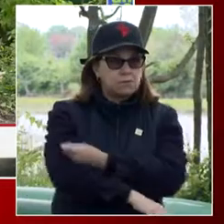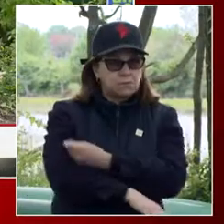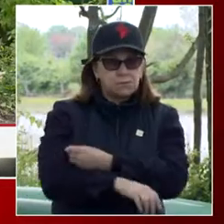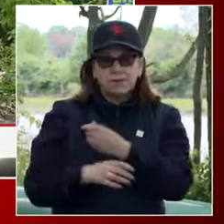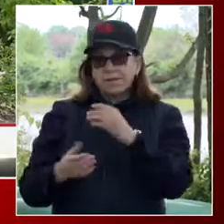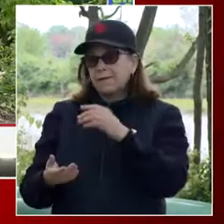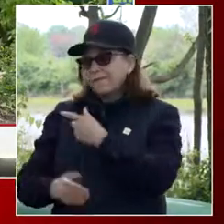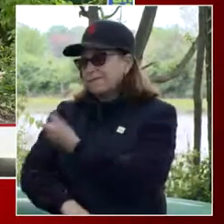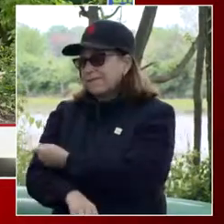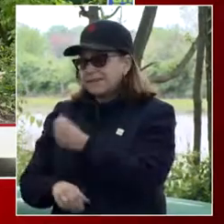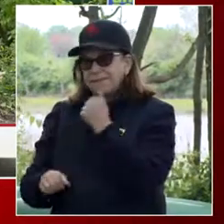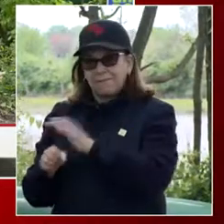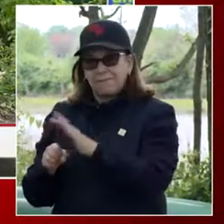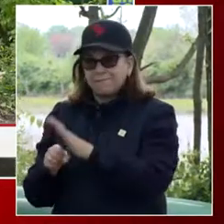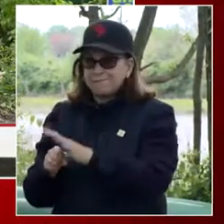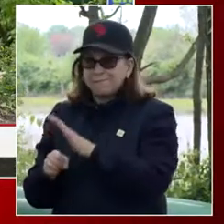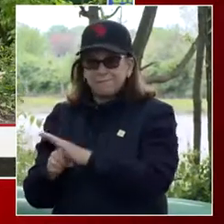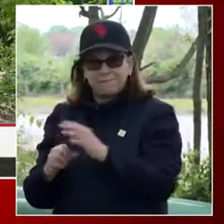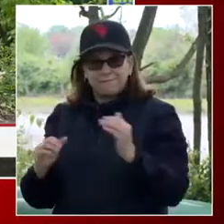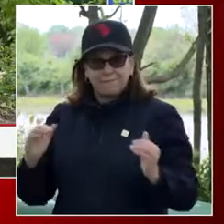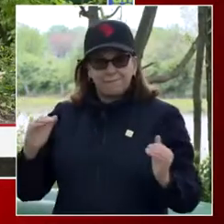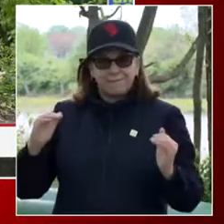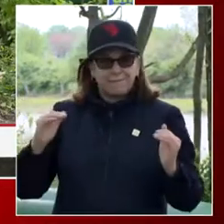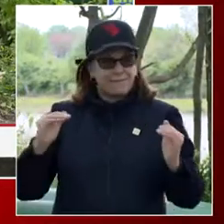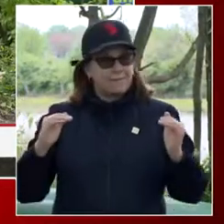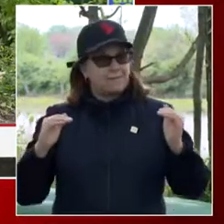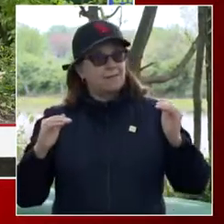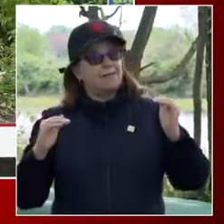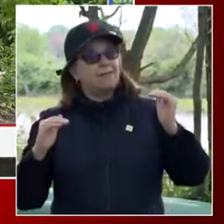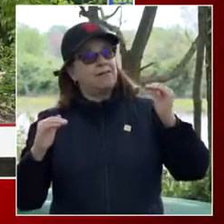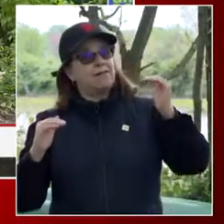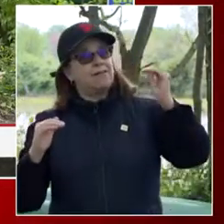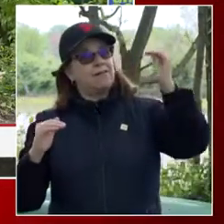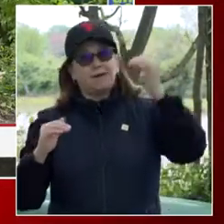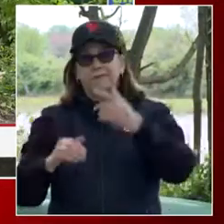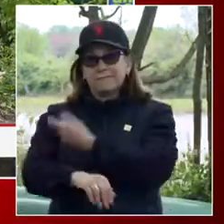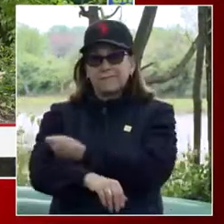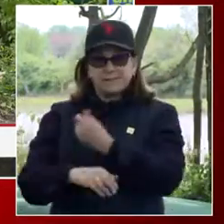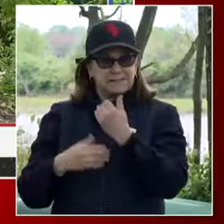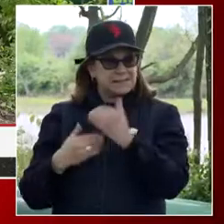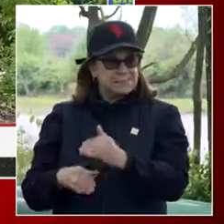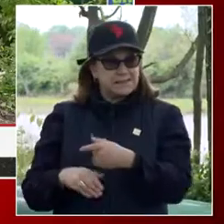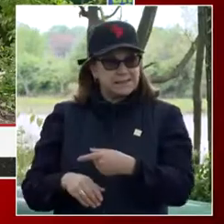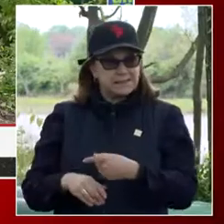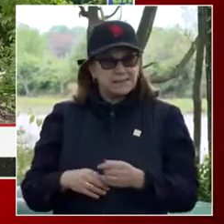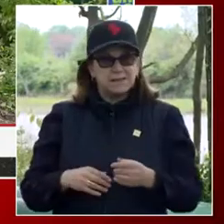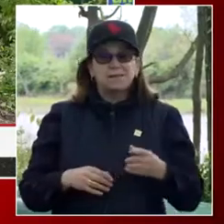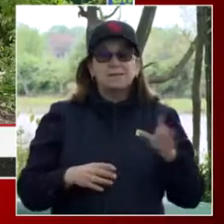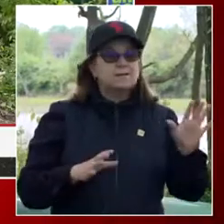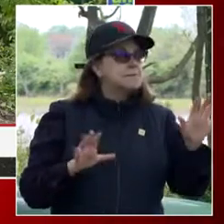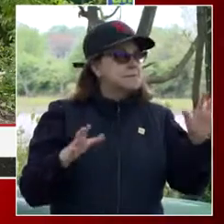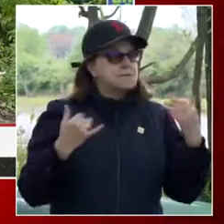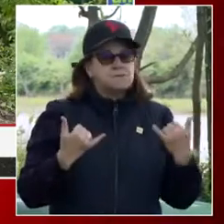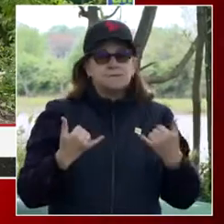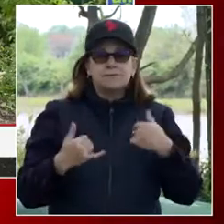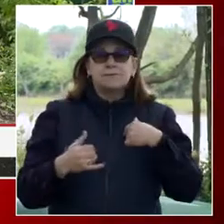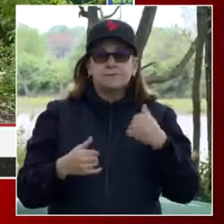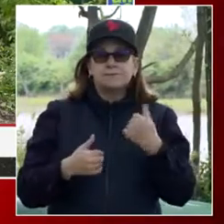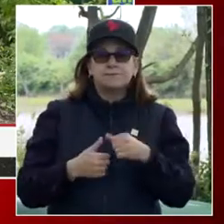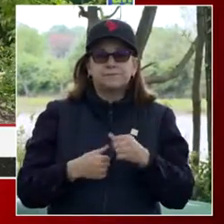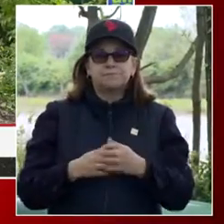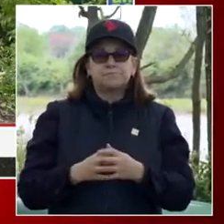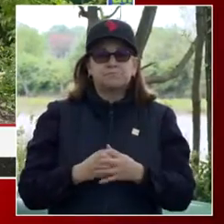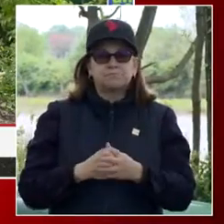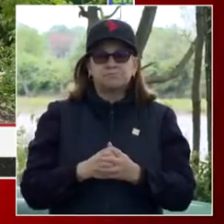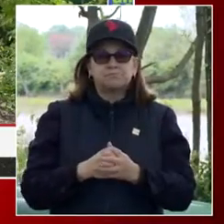of. We're seeing every week increased levels of supply. I'm not going to remember off the top of my head, like from week